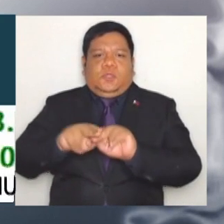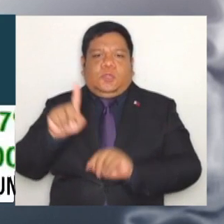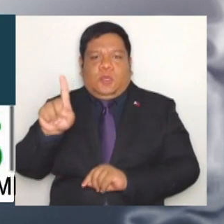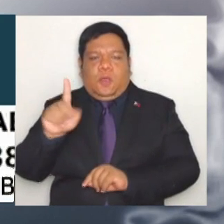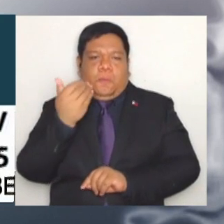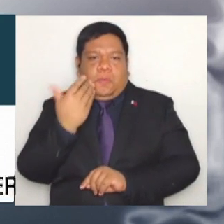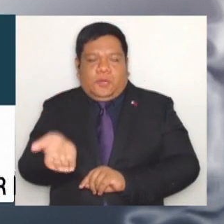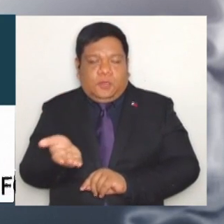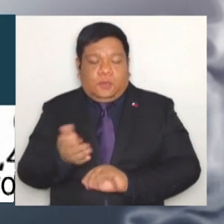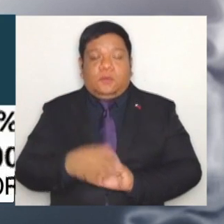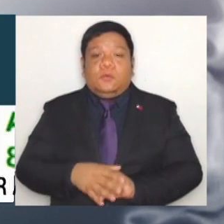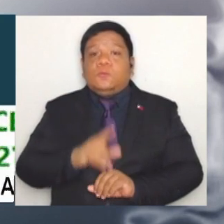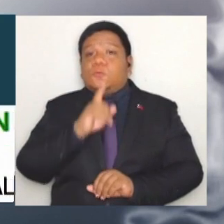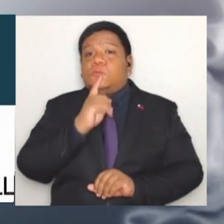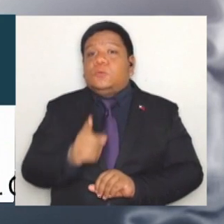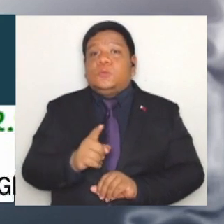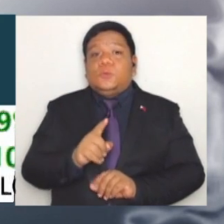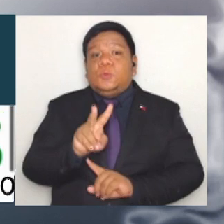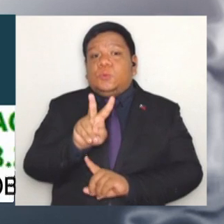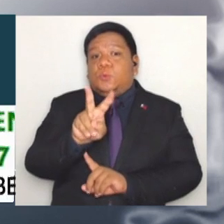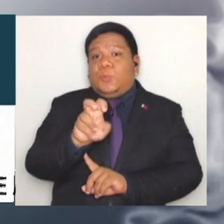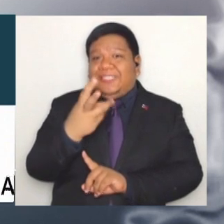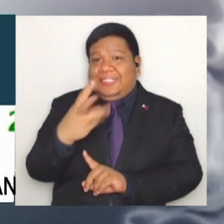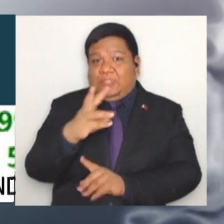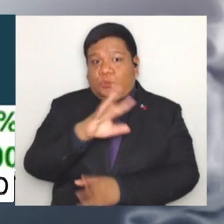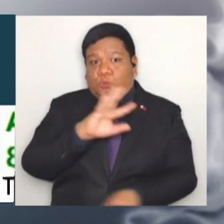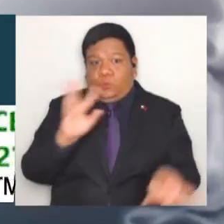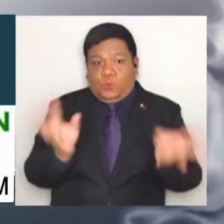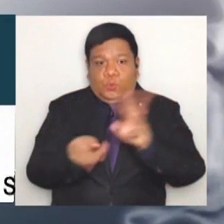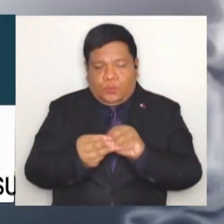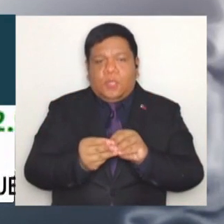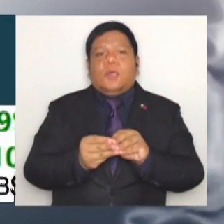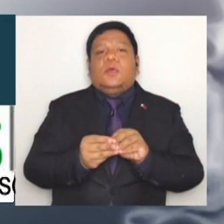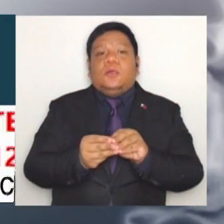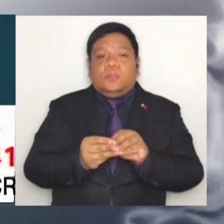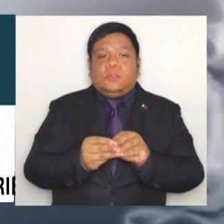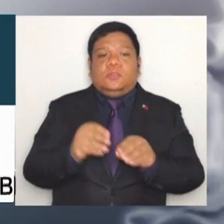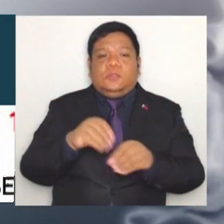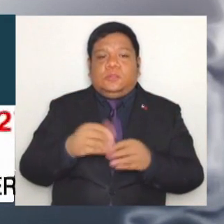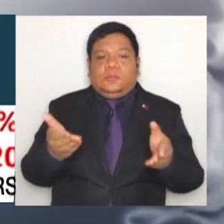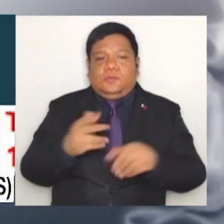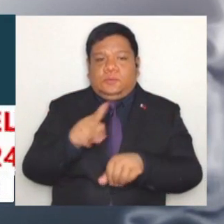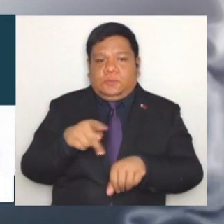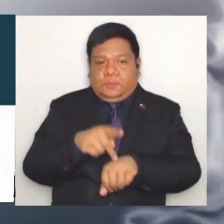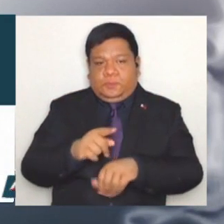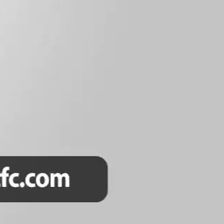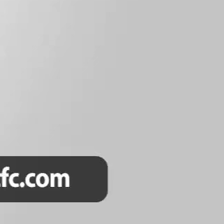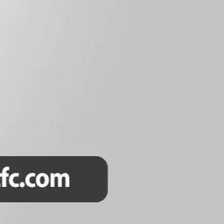out of the 216 total Delta variant infections recorded in the country.